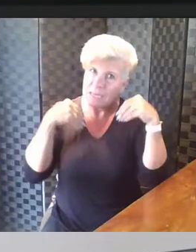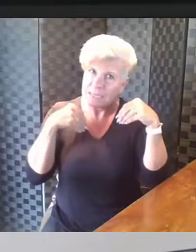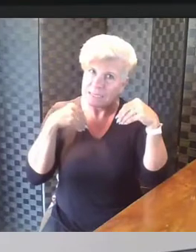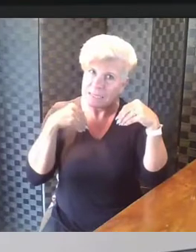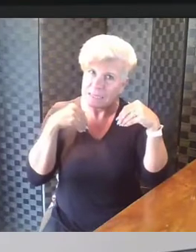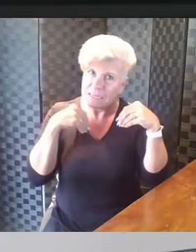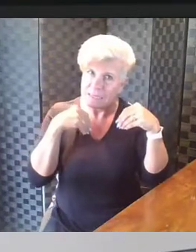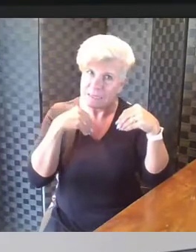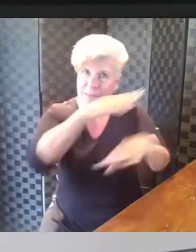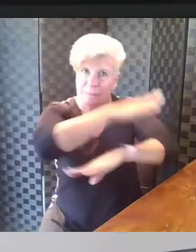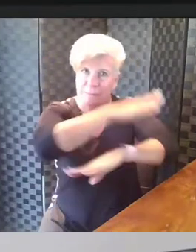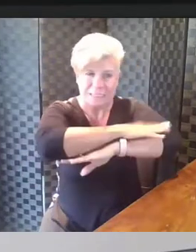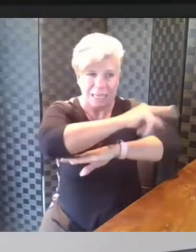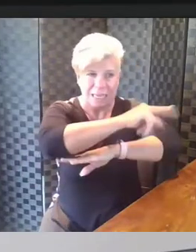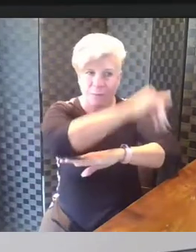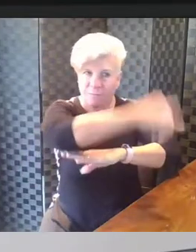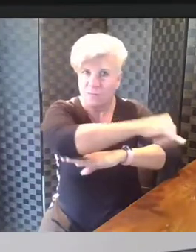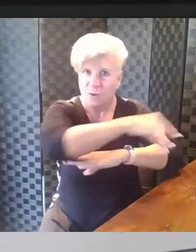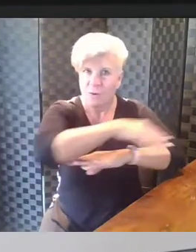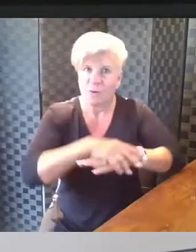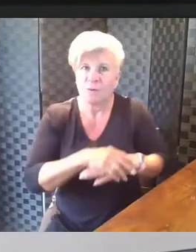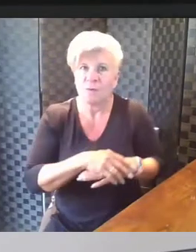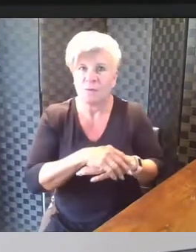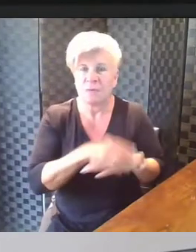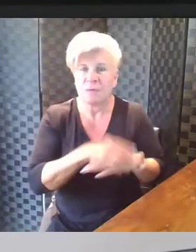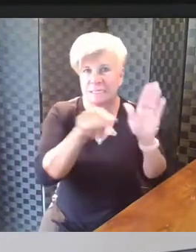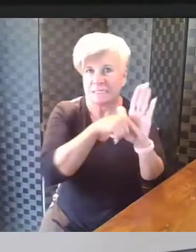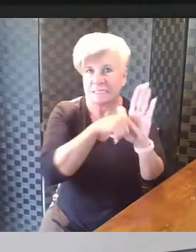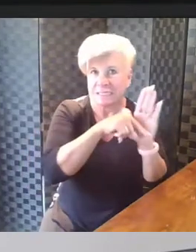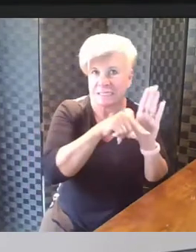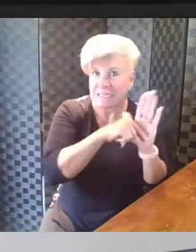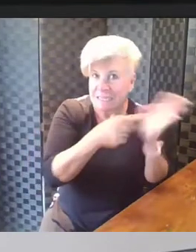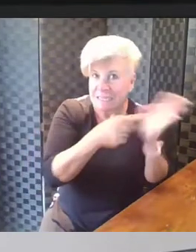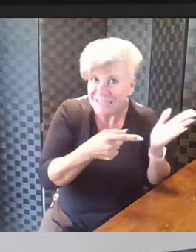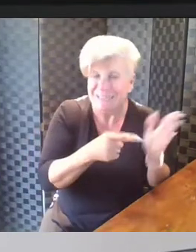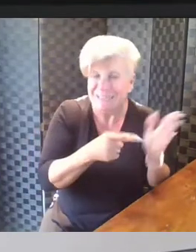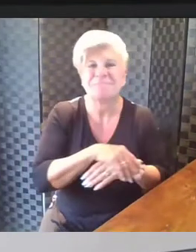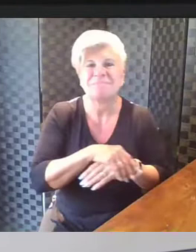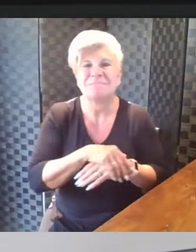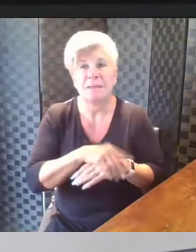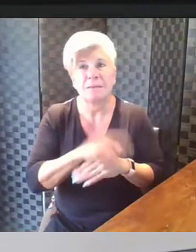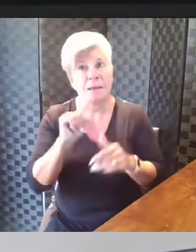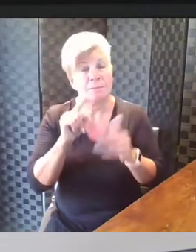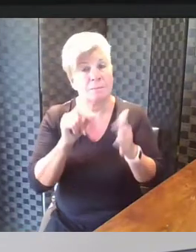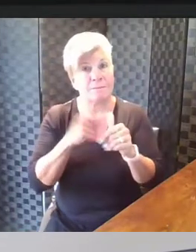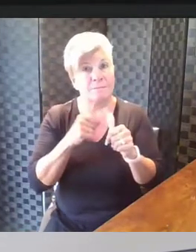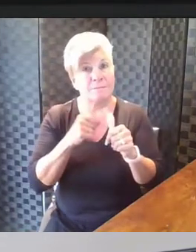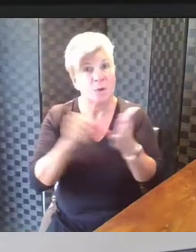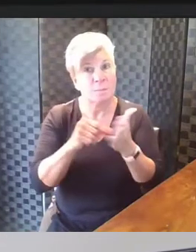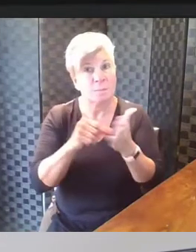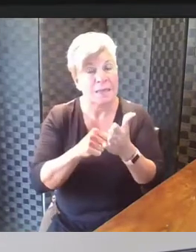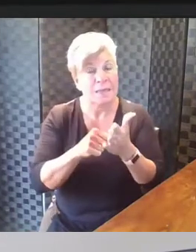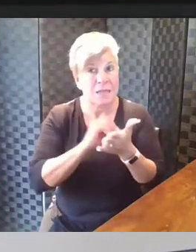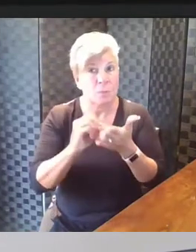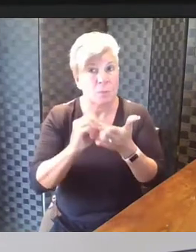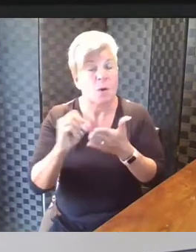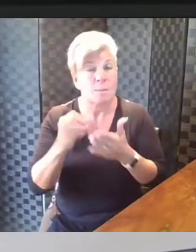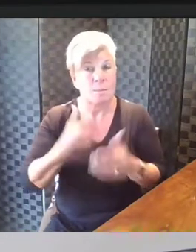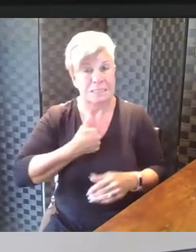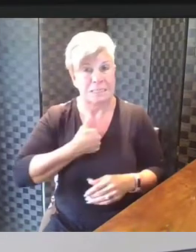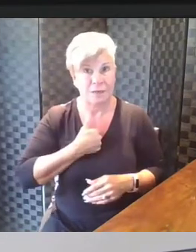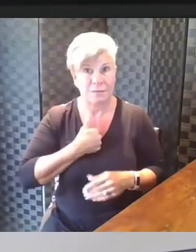have a little nightstand. That's where my phone was. That was set for my alarm to wake up to teach your lesson. So that's my first page. I did that on my own because I'm going to try to fill this journal